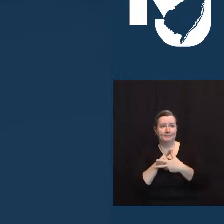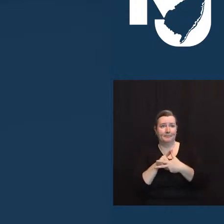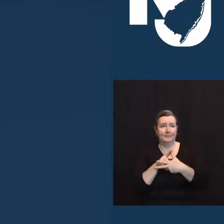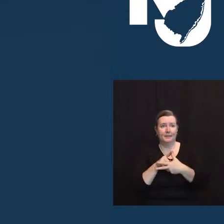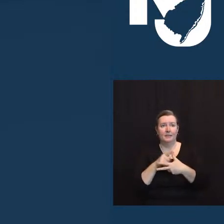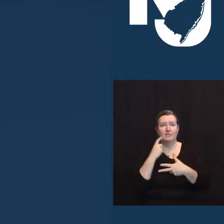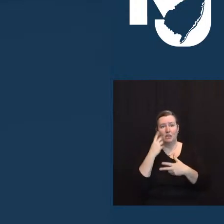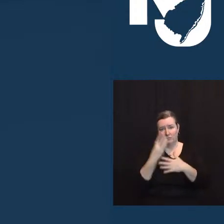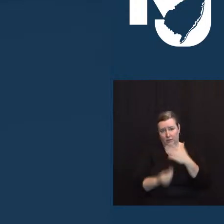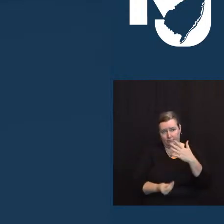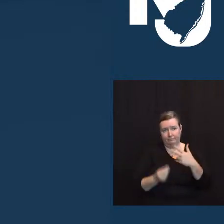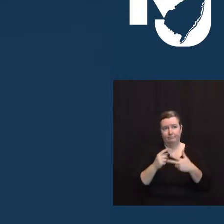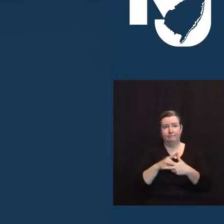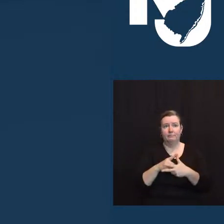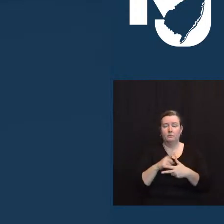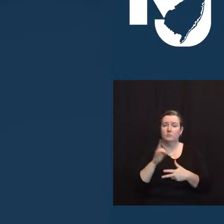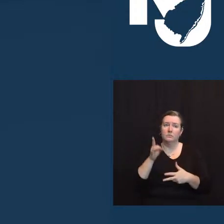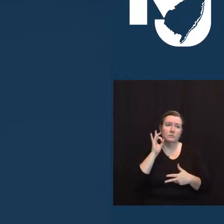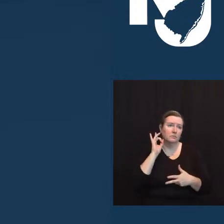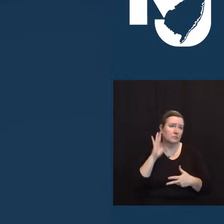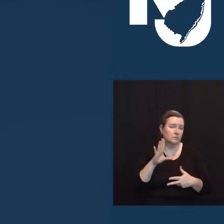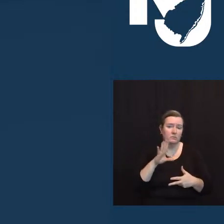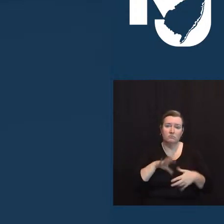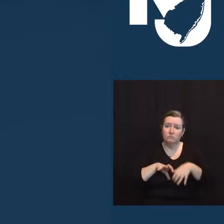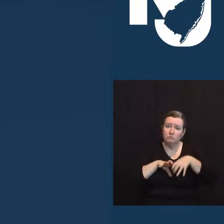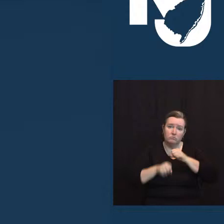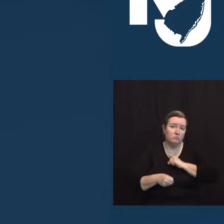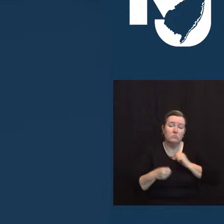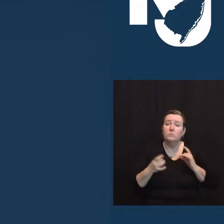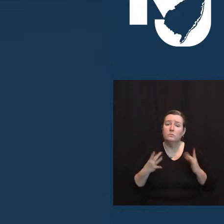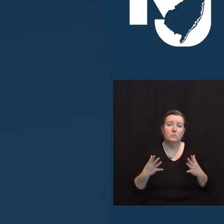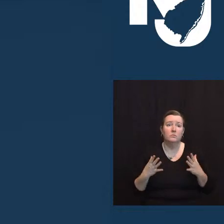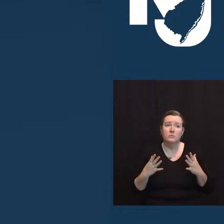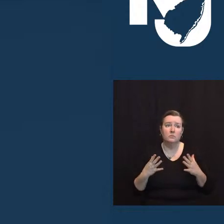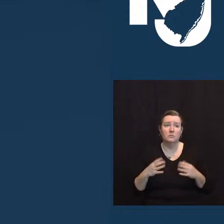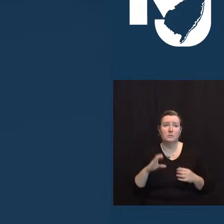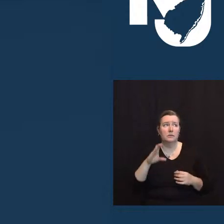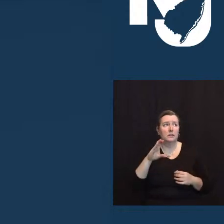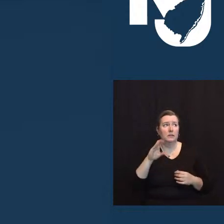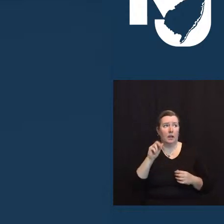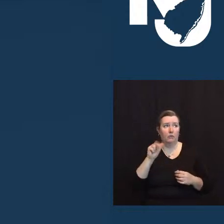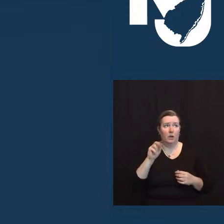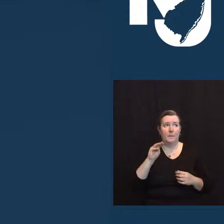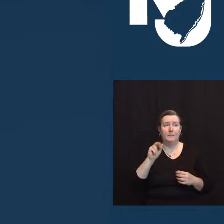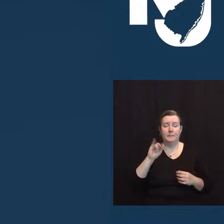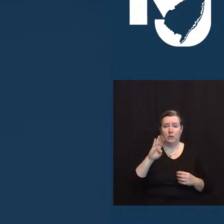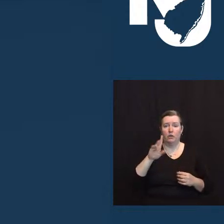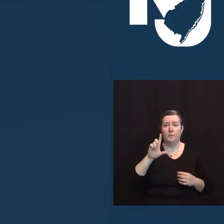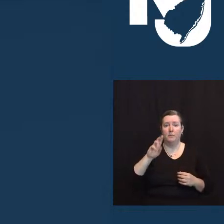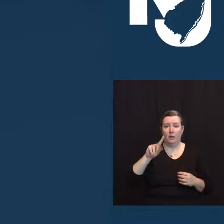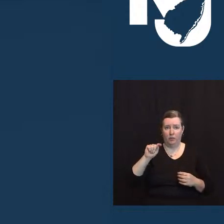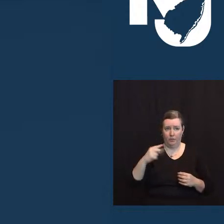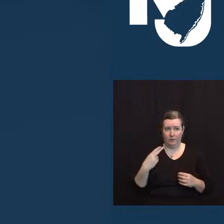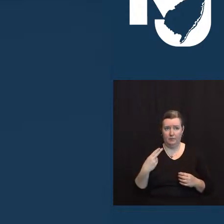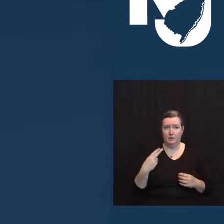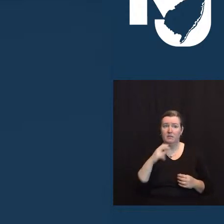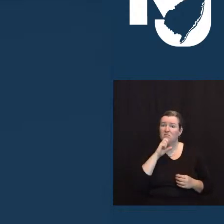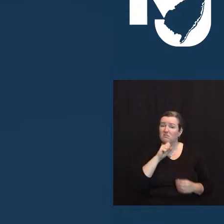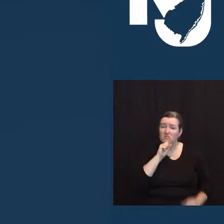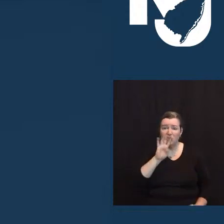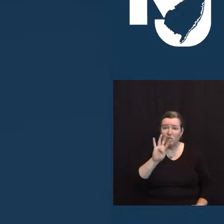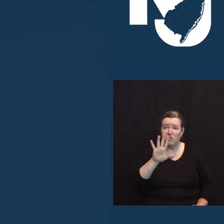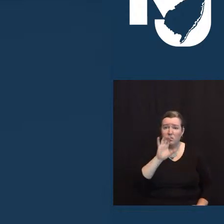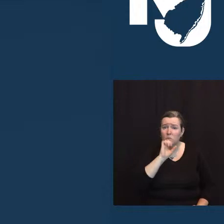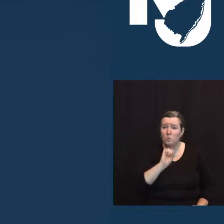just incredibly hard to accept, Cara Marie Bluth. Cara was just 45 years